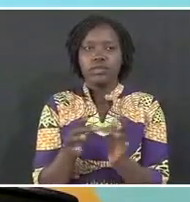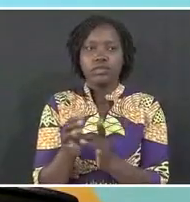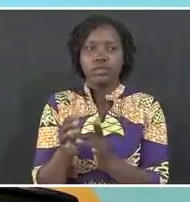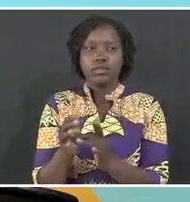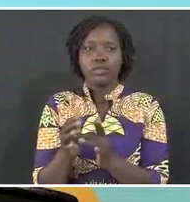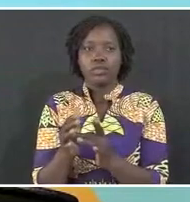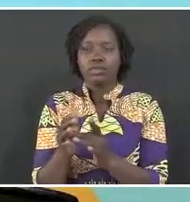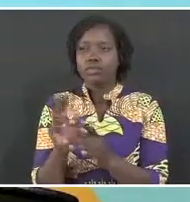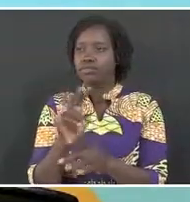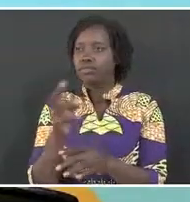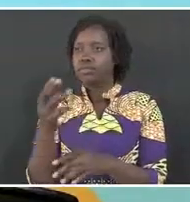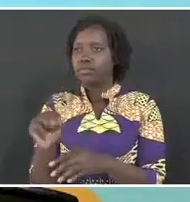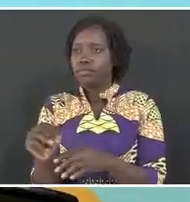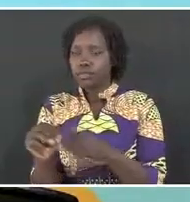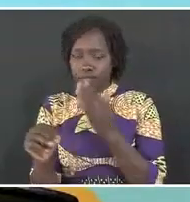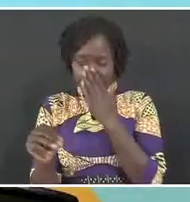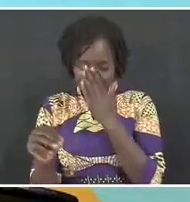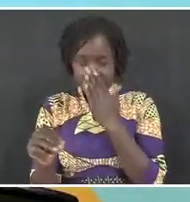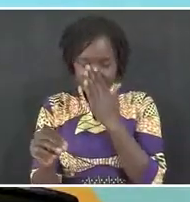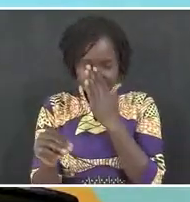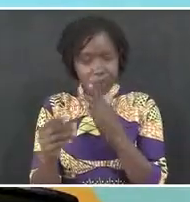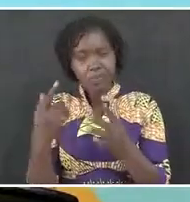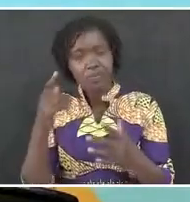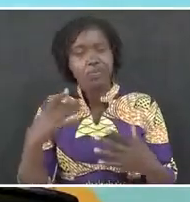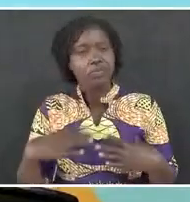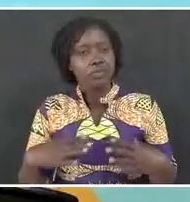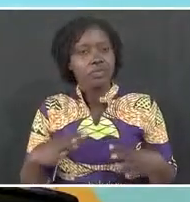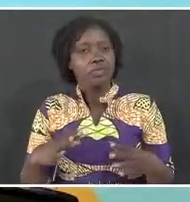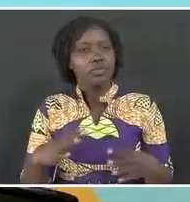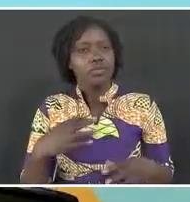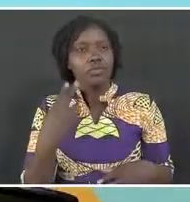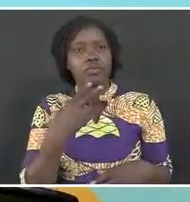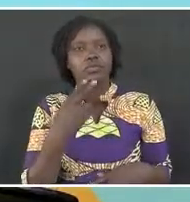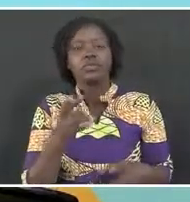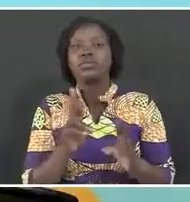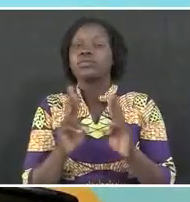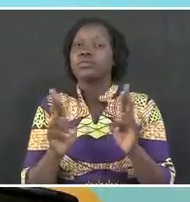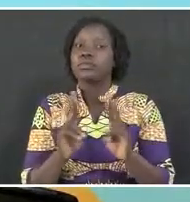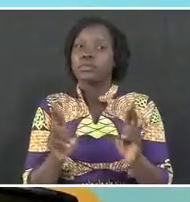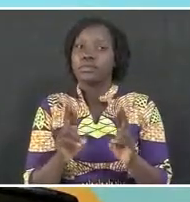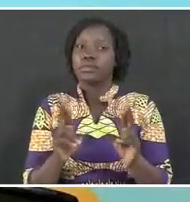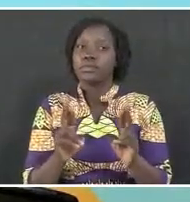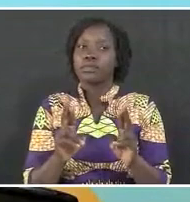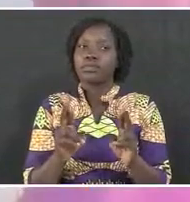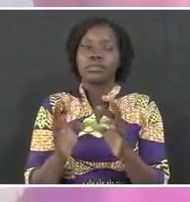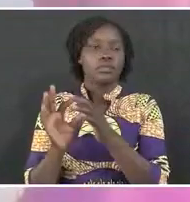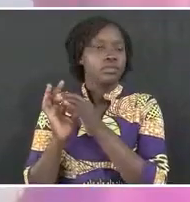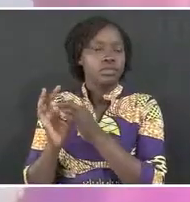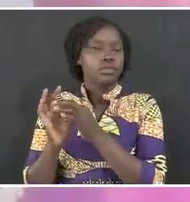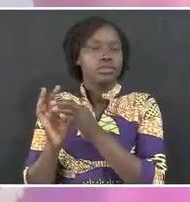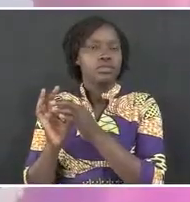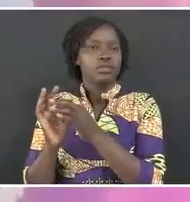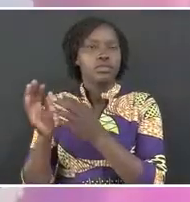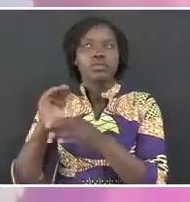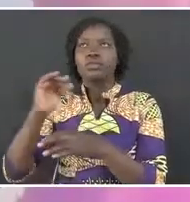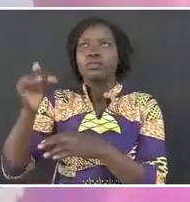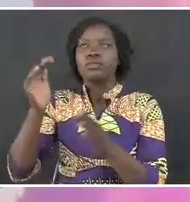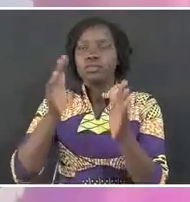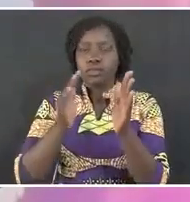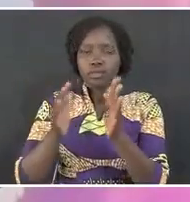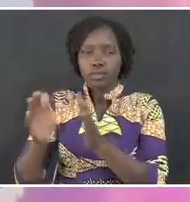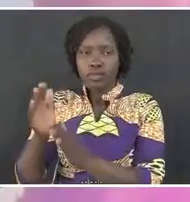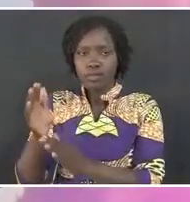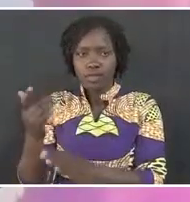is looking for them. He's looking for people who are ready to inherit the mansion he has prepared for